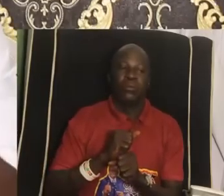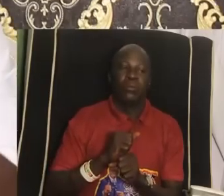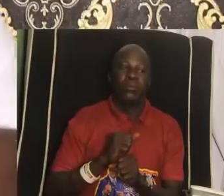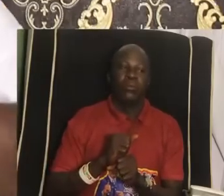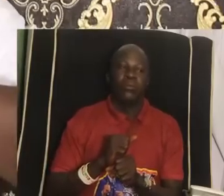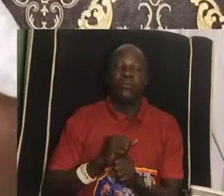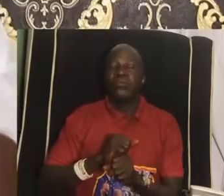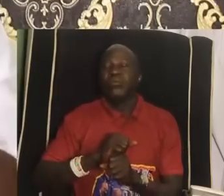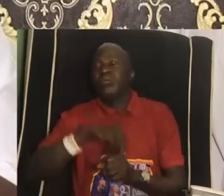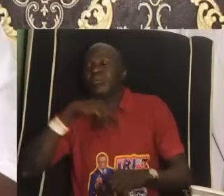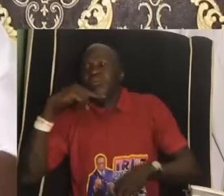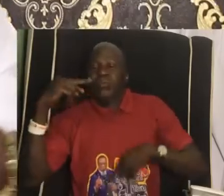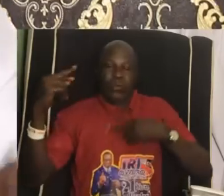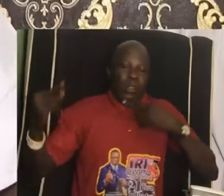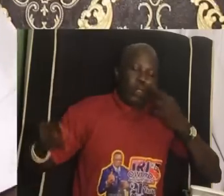Mercy.